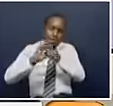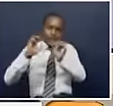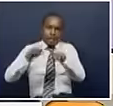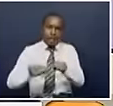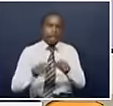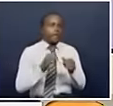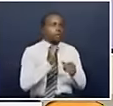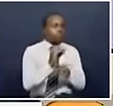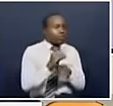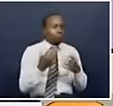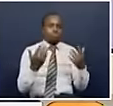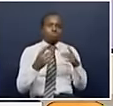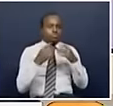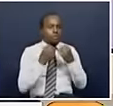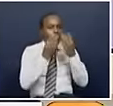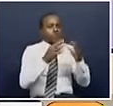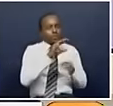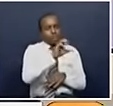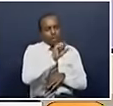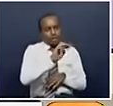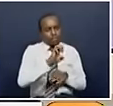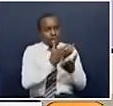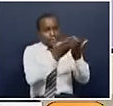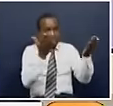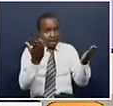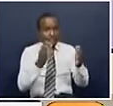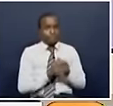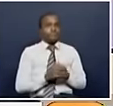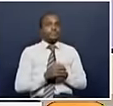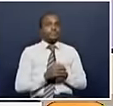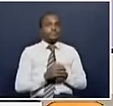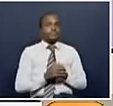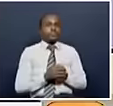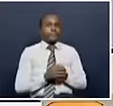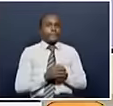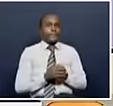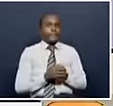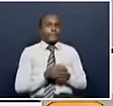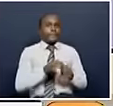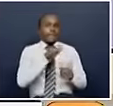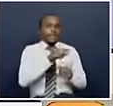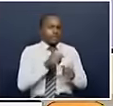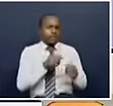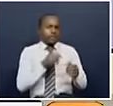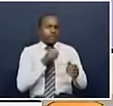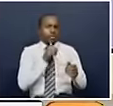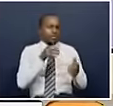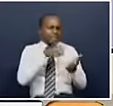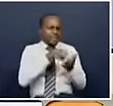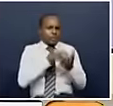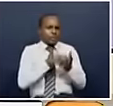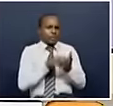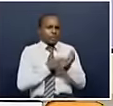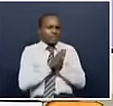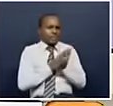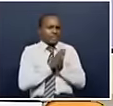so really the message to the SMEs is that, you know, it's not a situation of desperation. It is